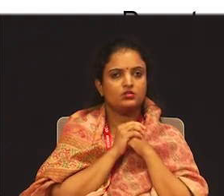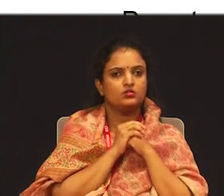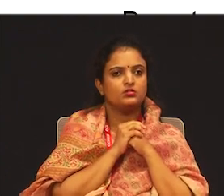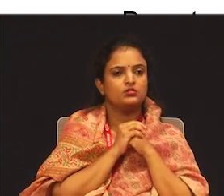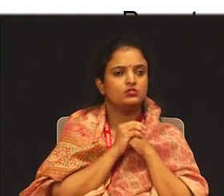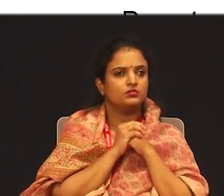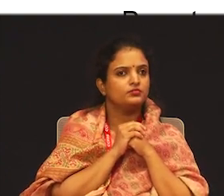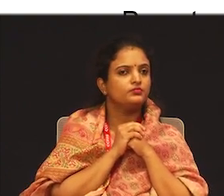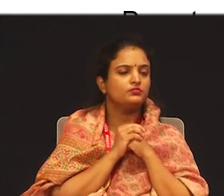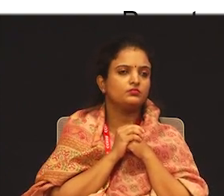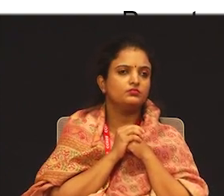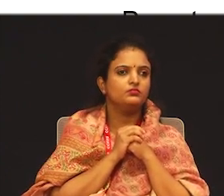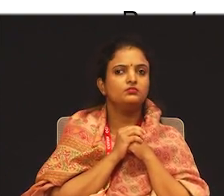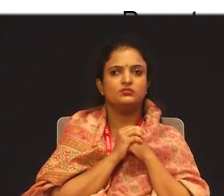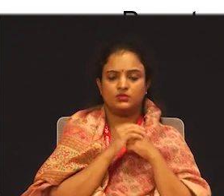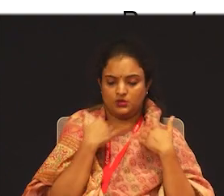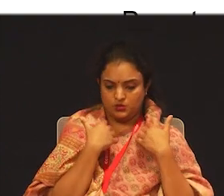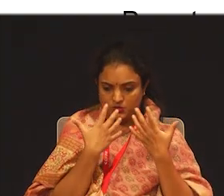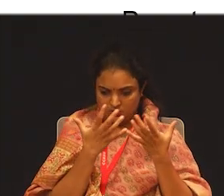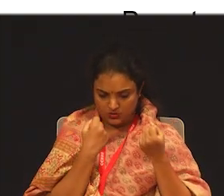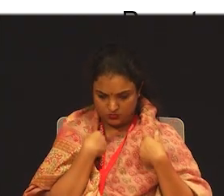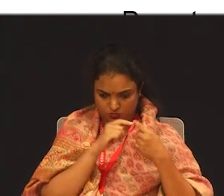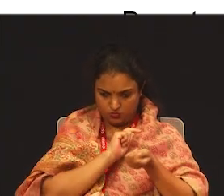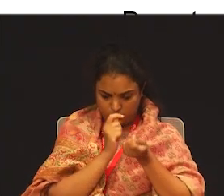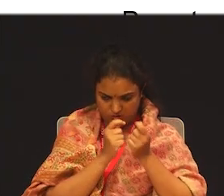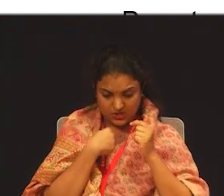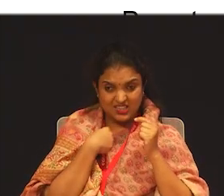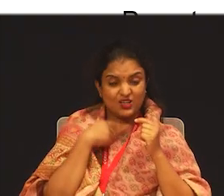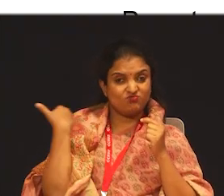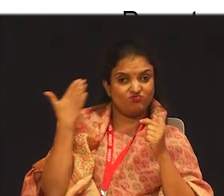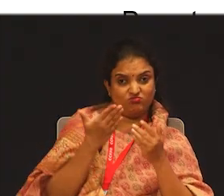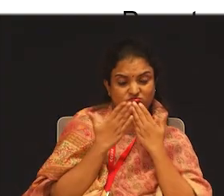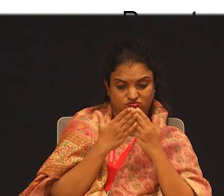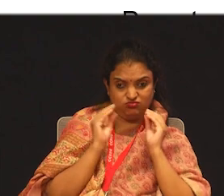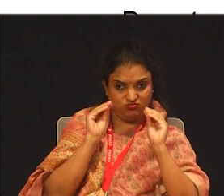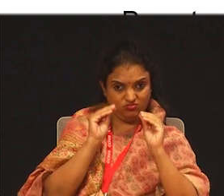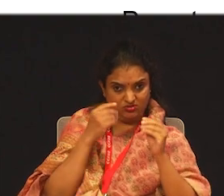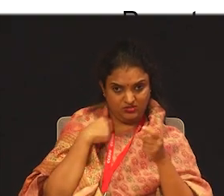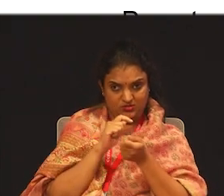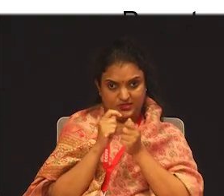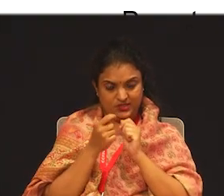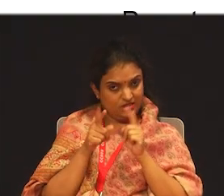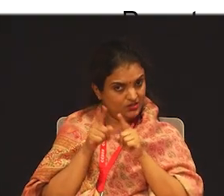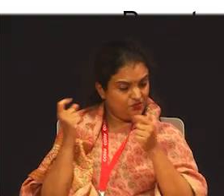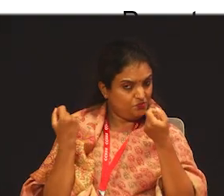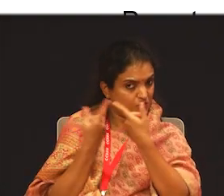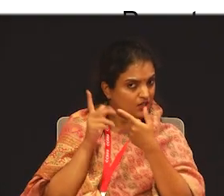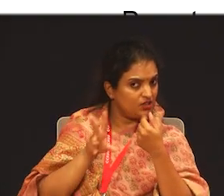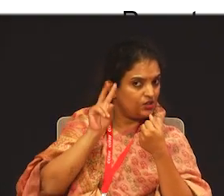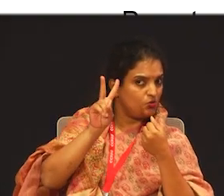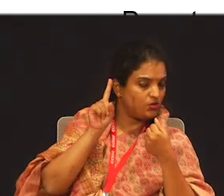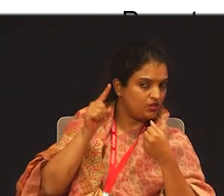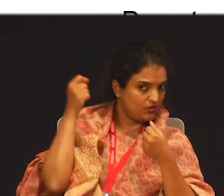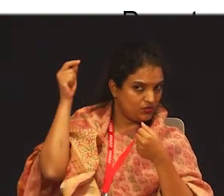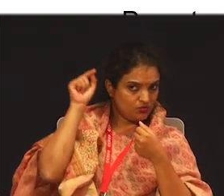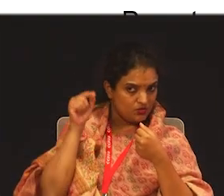I need to make changes in my pedagogy practices as per the 21 disability conditions,